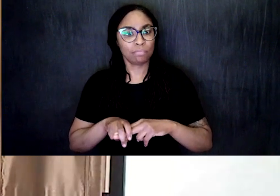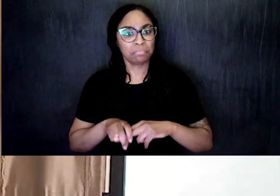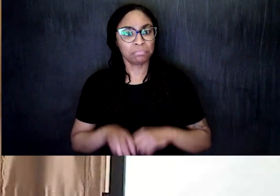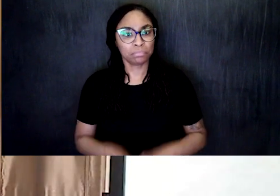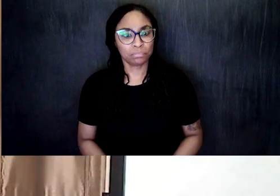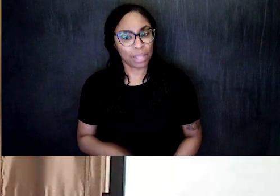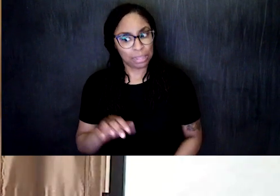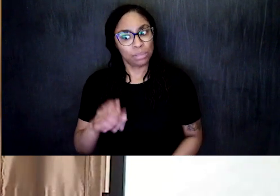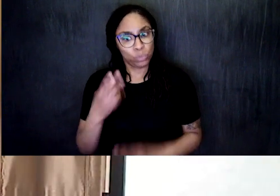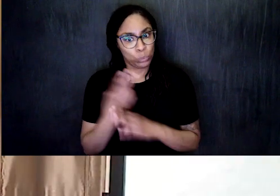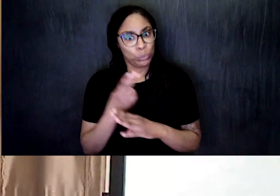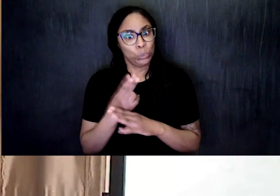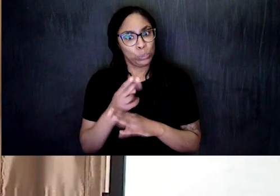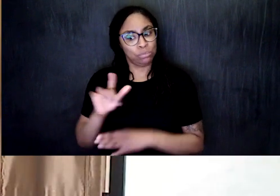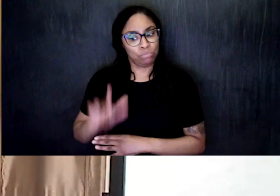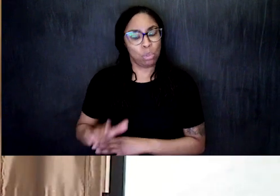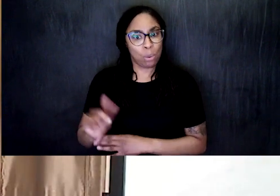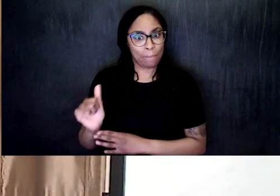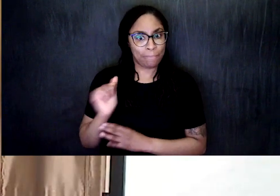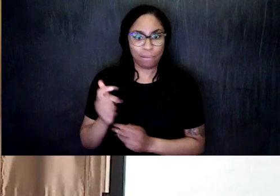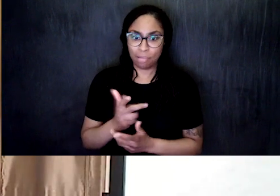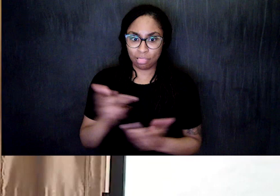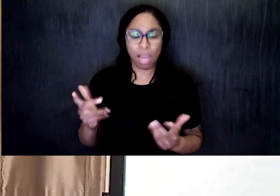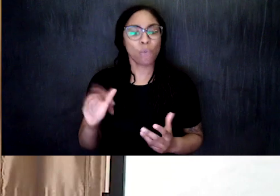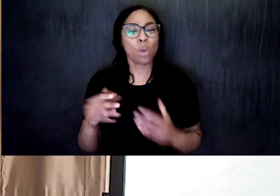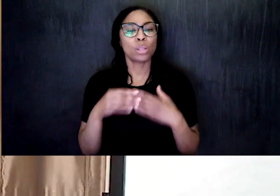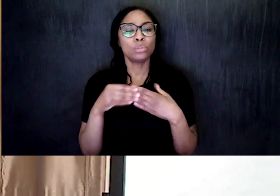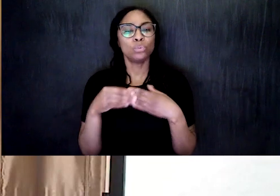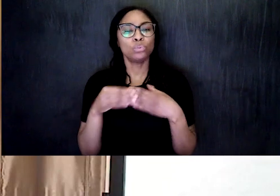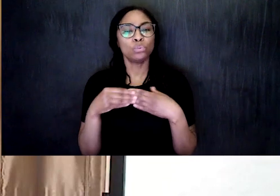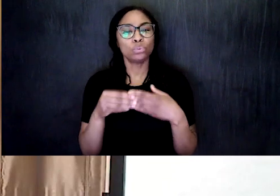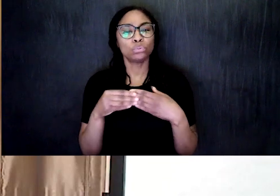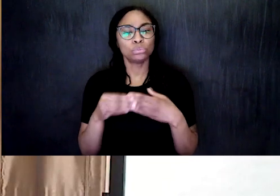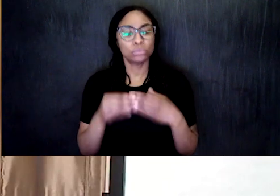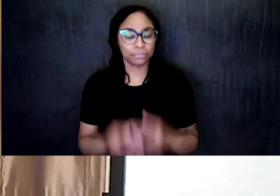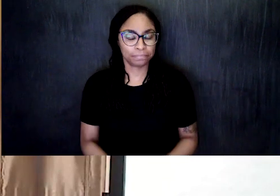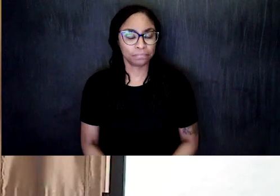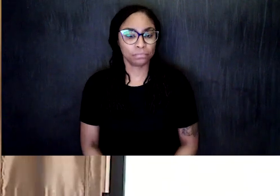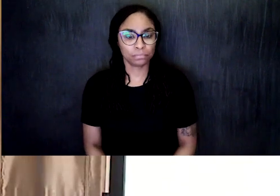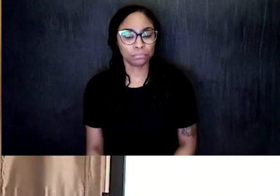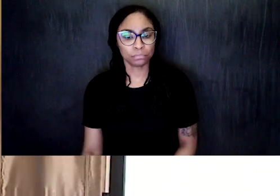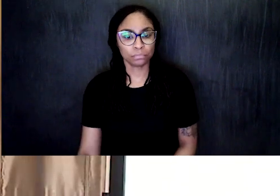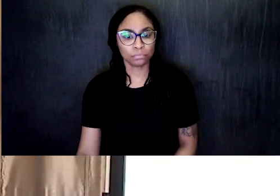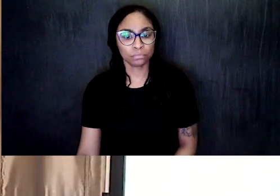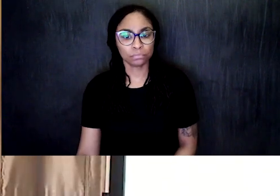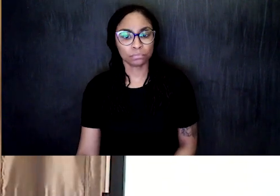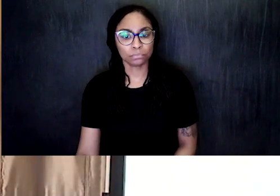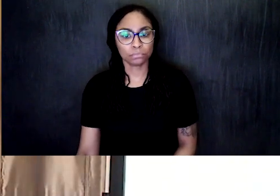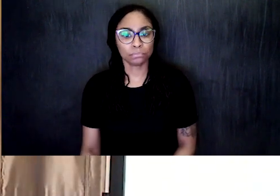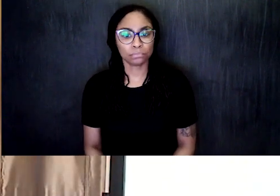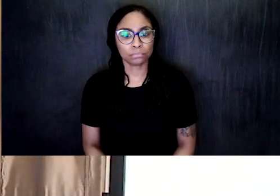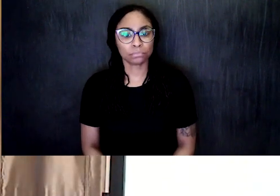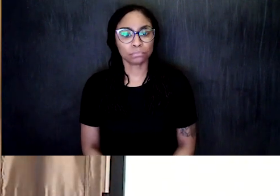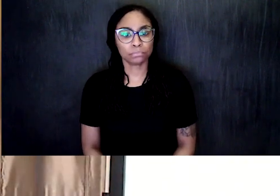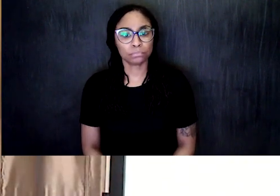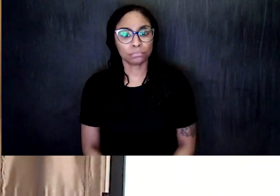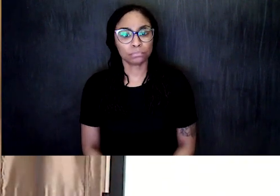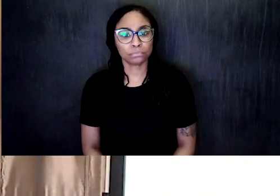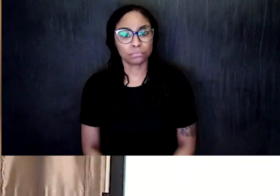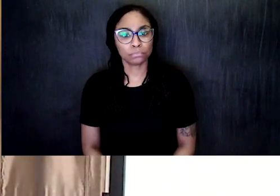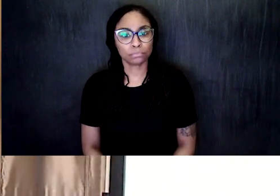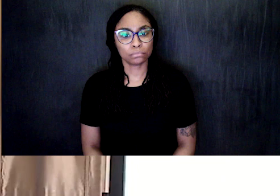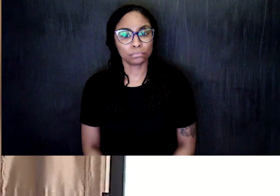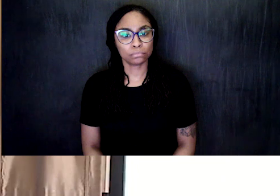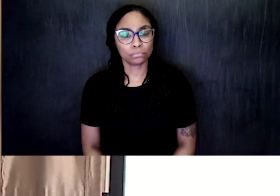we use our lower back a lot today. Okay, I just want to loosen it up a little bit. Okay.